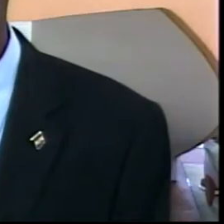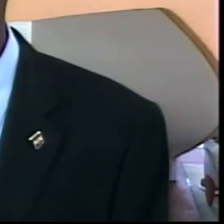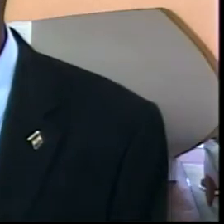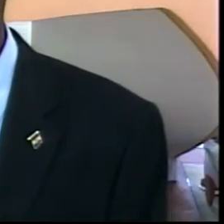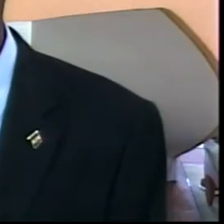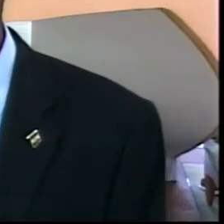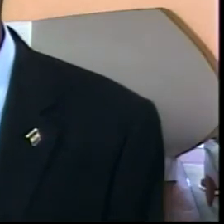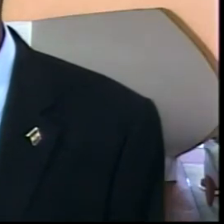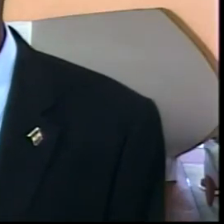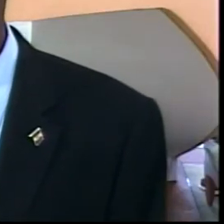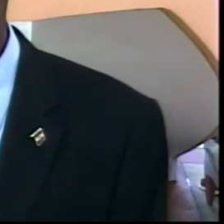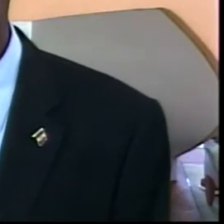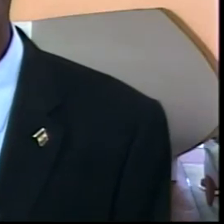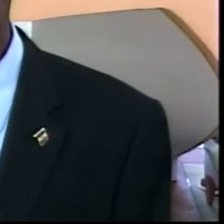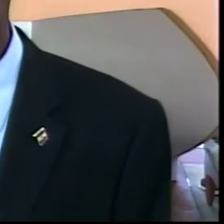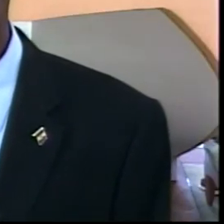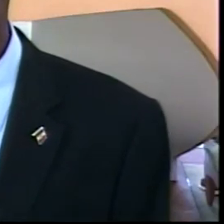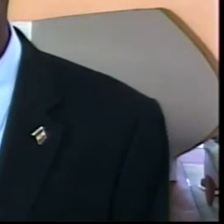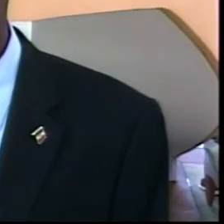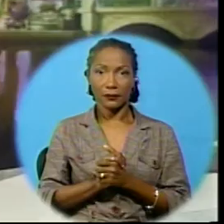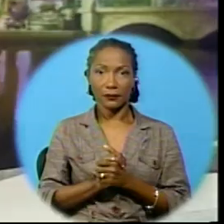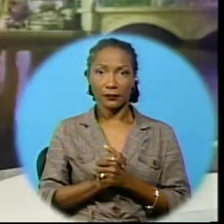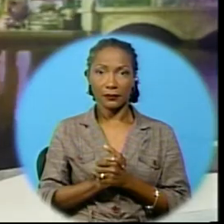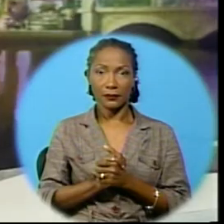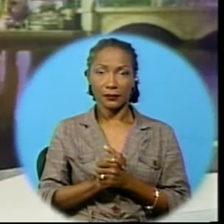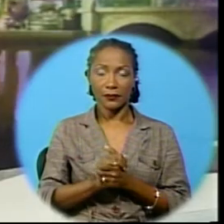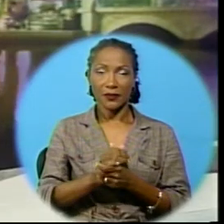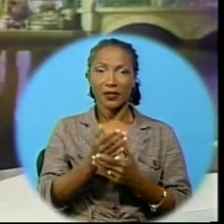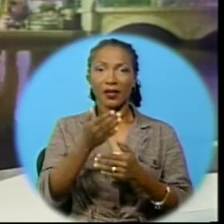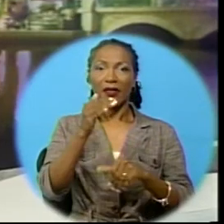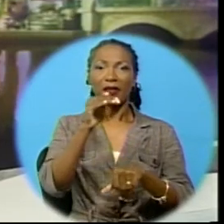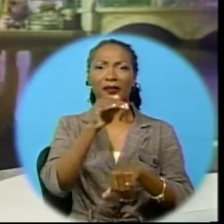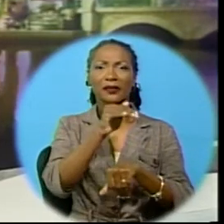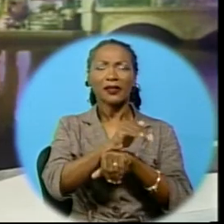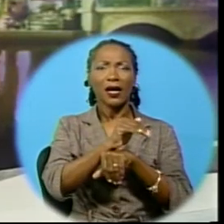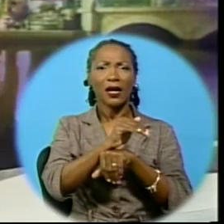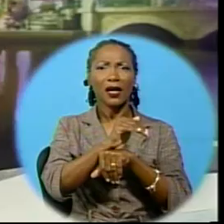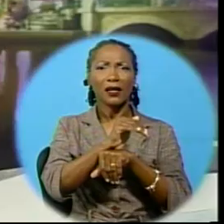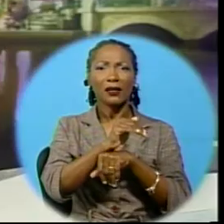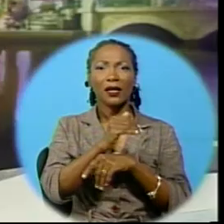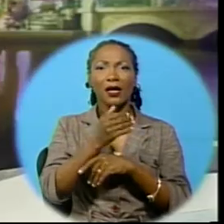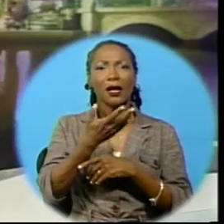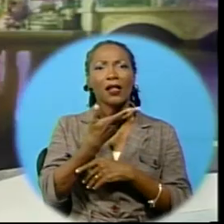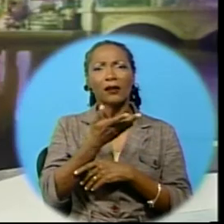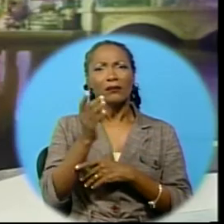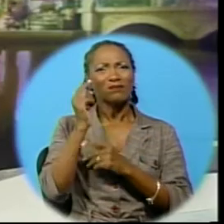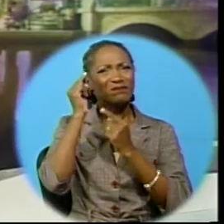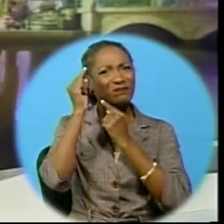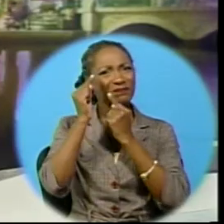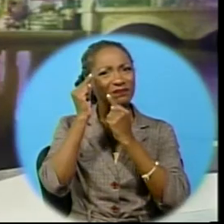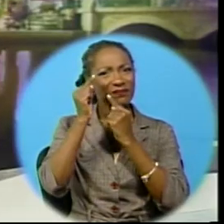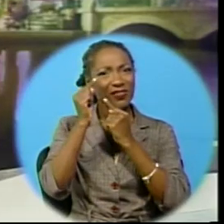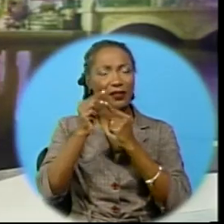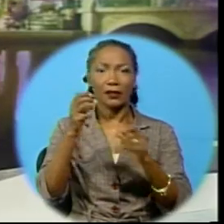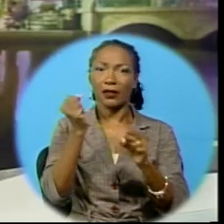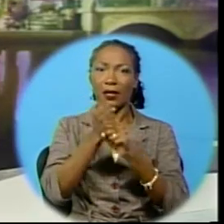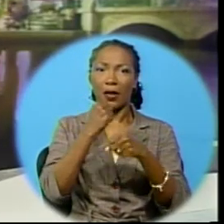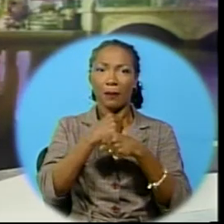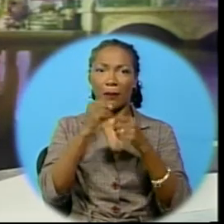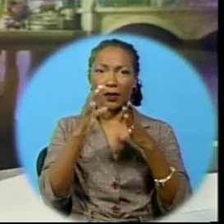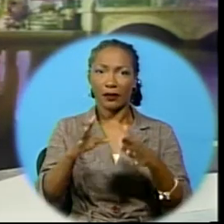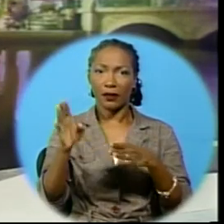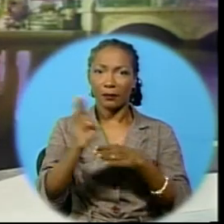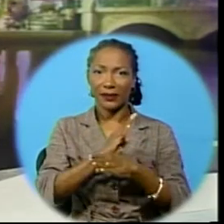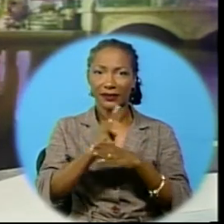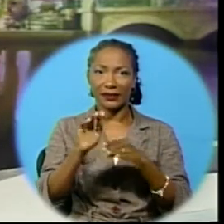accretion in values over that period of time. Concern tonight about the state of the manufacturing industry in Barbados. It comes